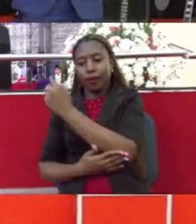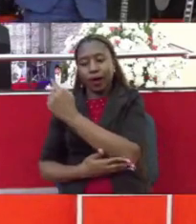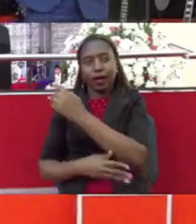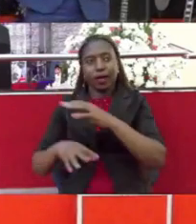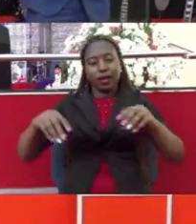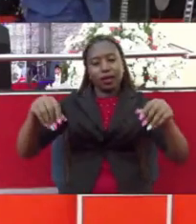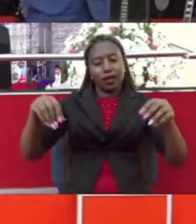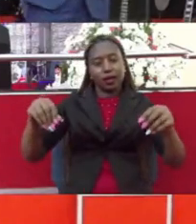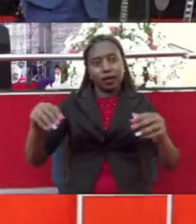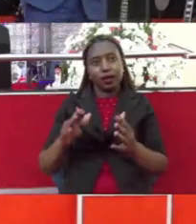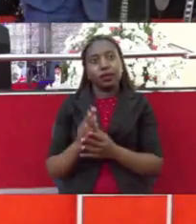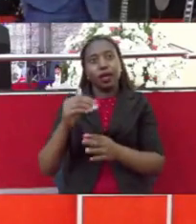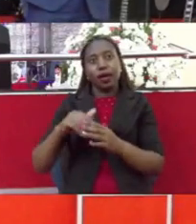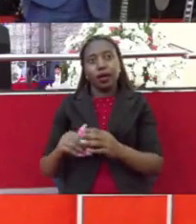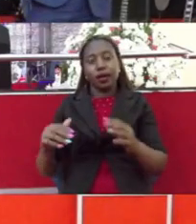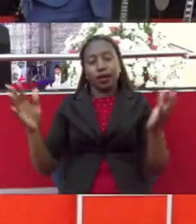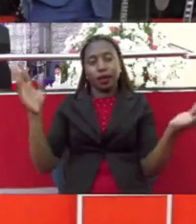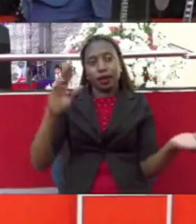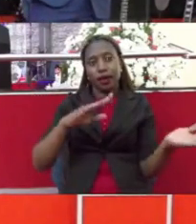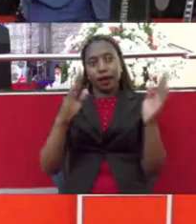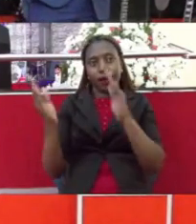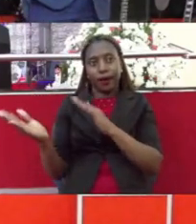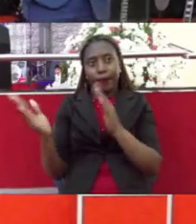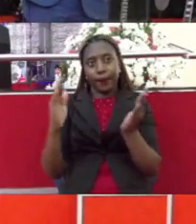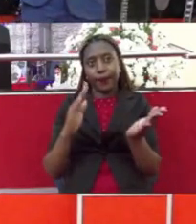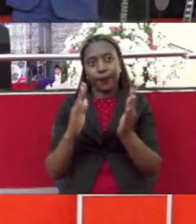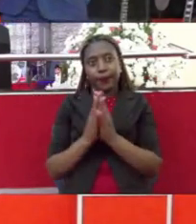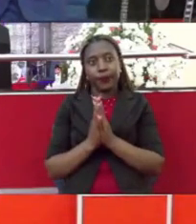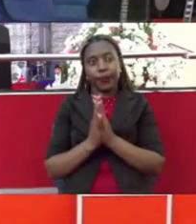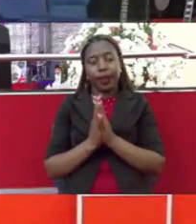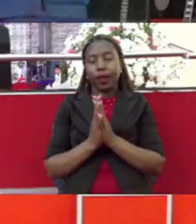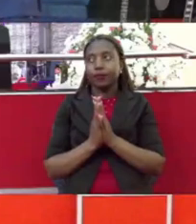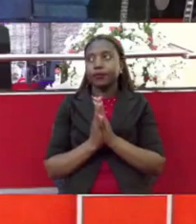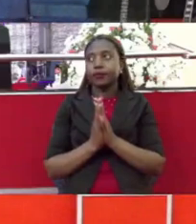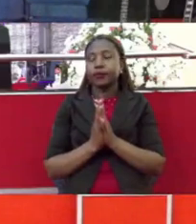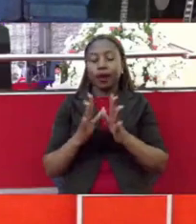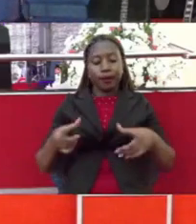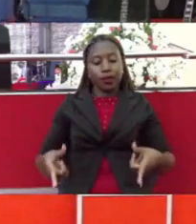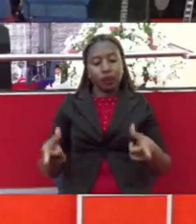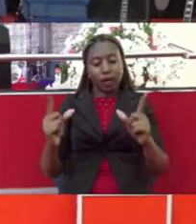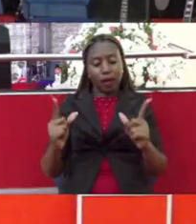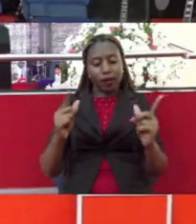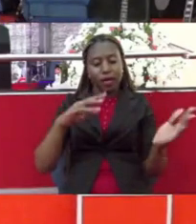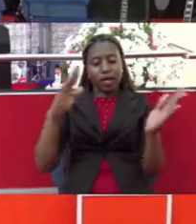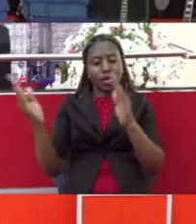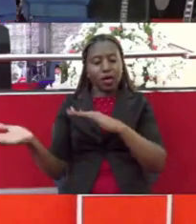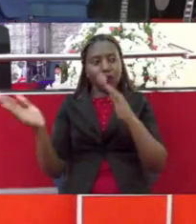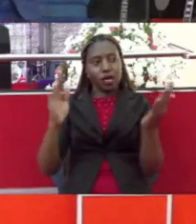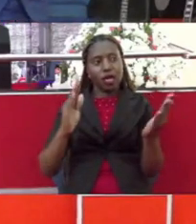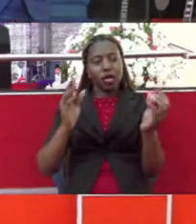kuweza kutenganisha ngano kutoka kwa ile nzuri na ile mbaya. And allowing the wheat to blow away the lighter chaff.